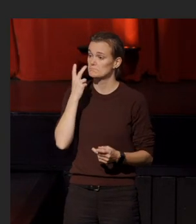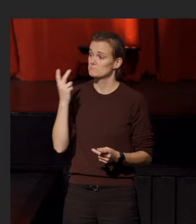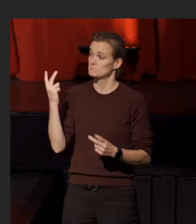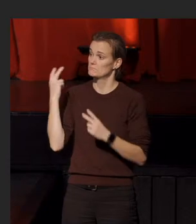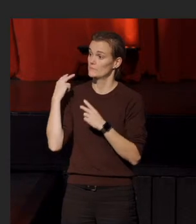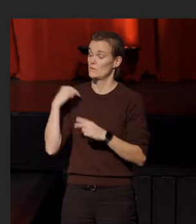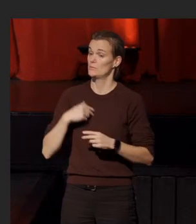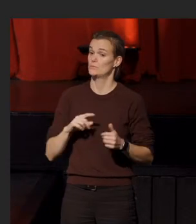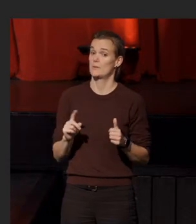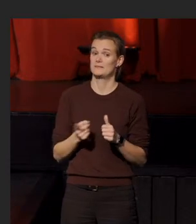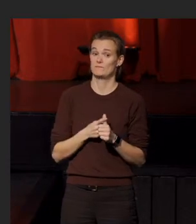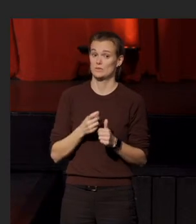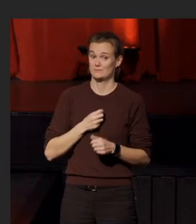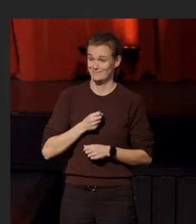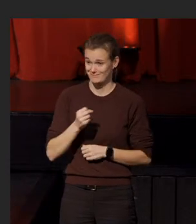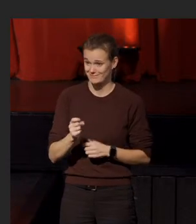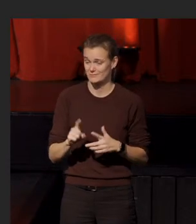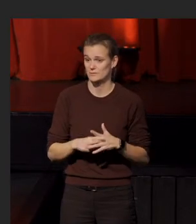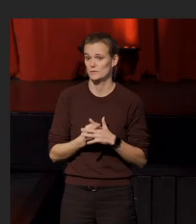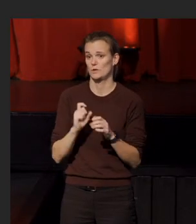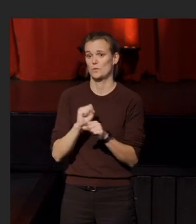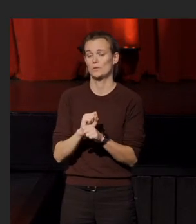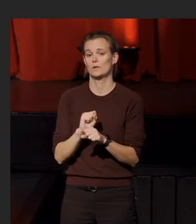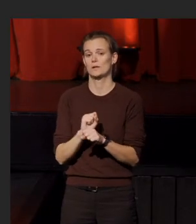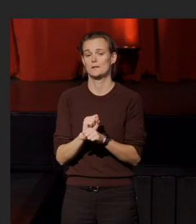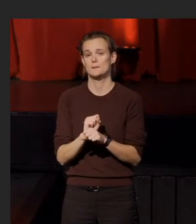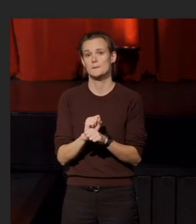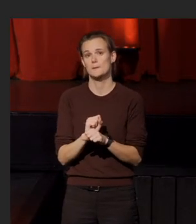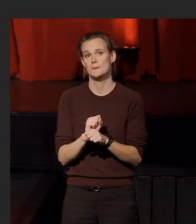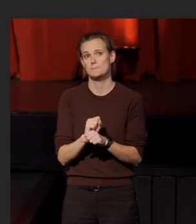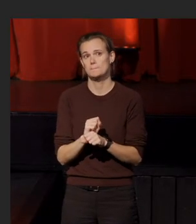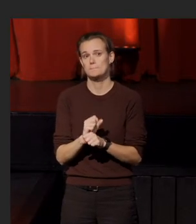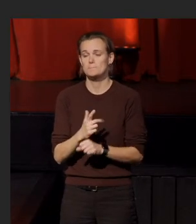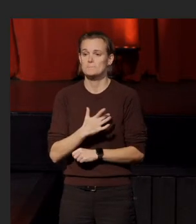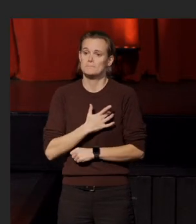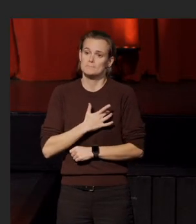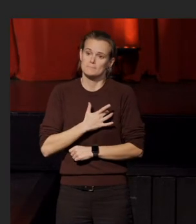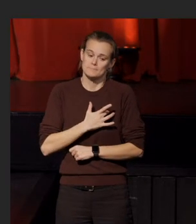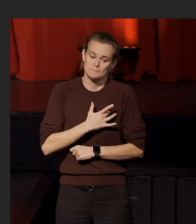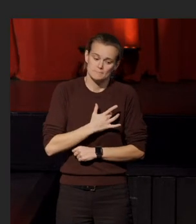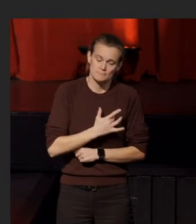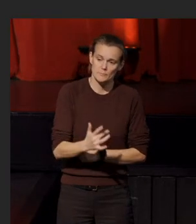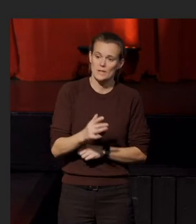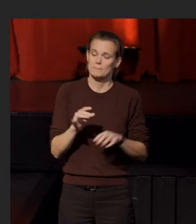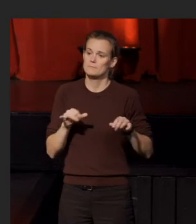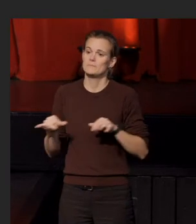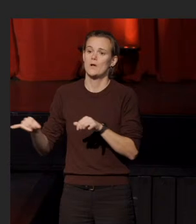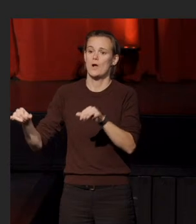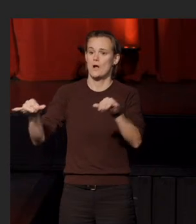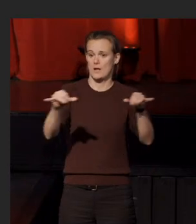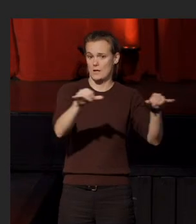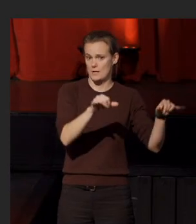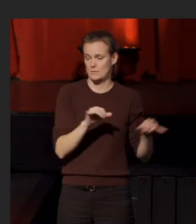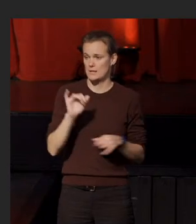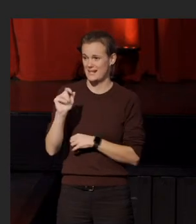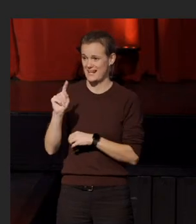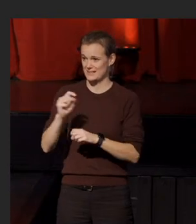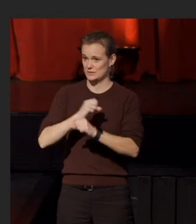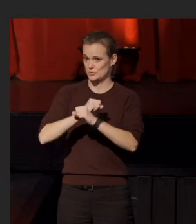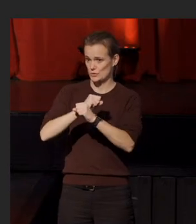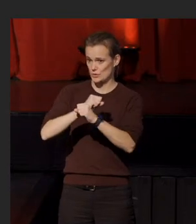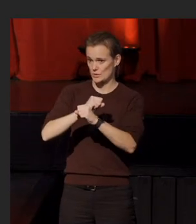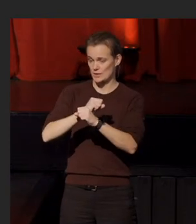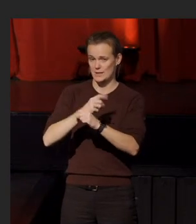started, the overarching view of most people who studied this topic, and frankly, most people worldwide, was